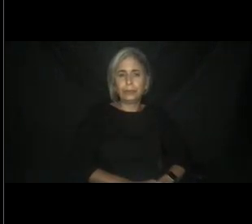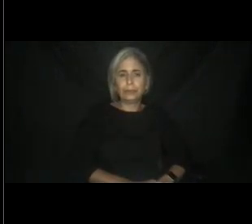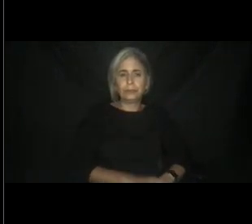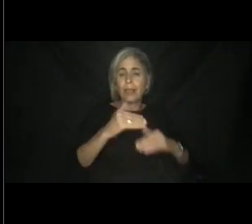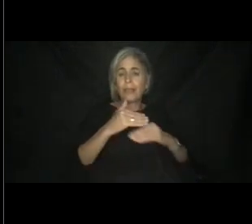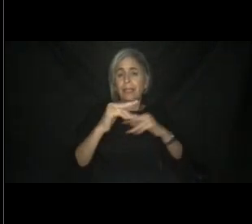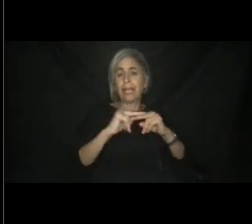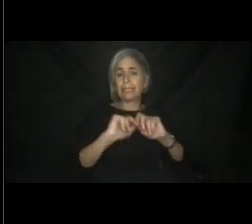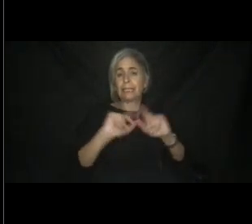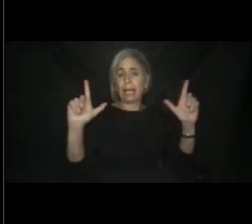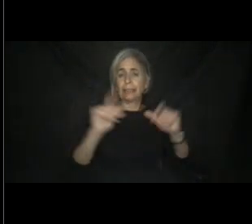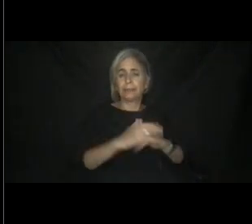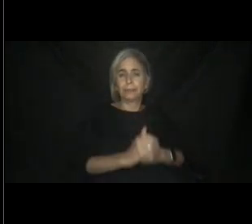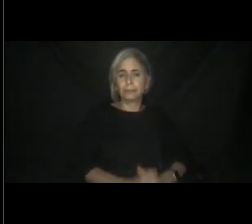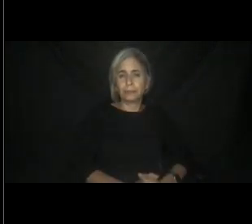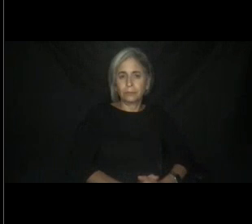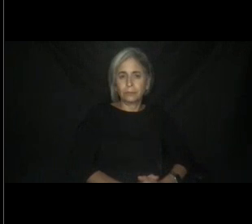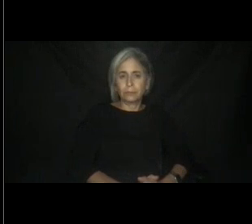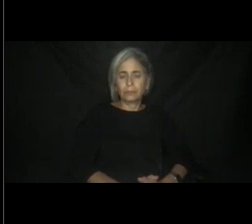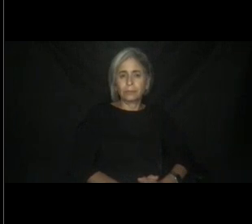Next slide, please.